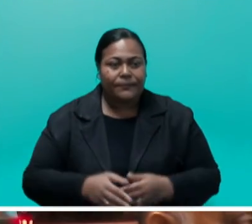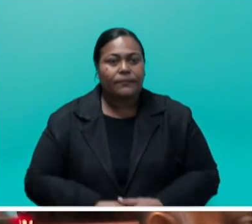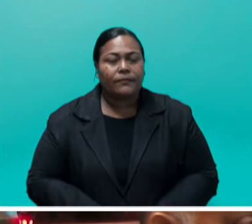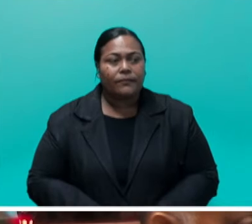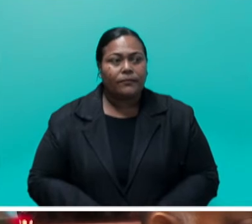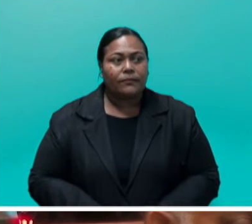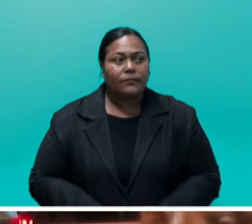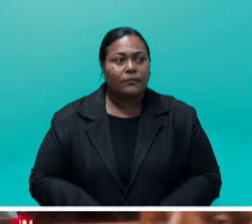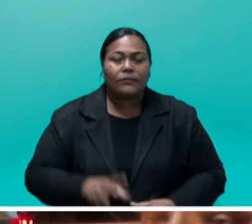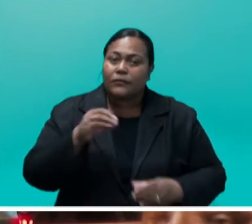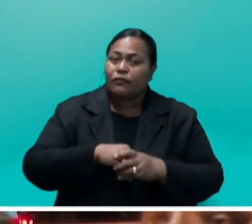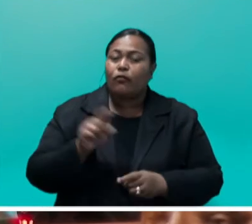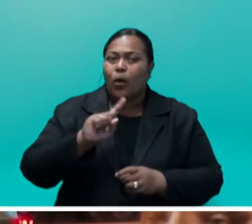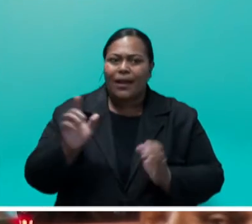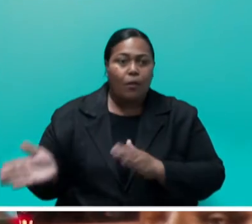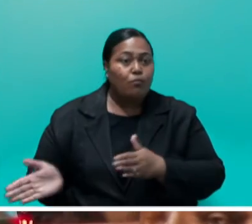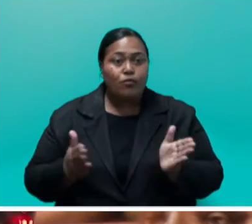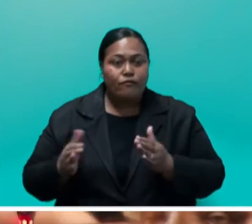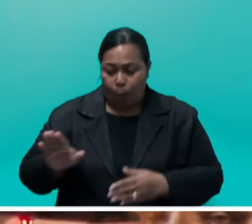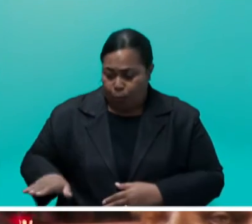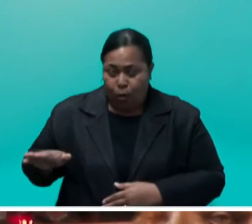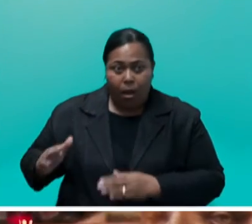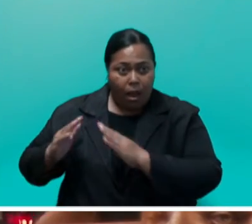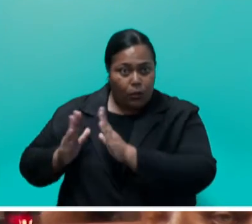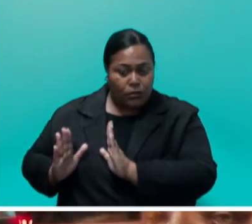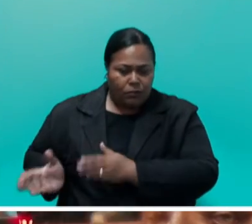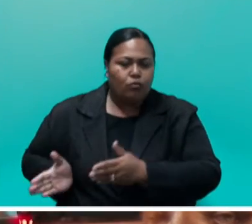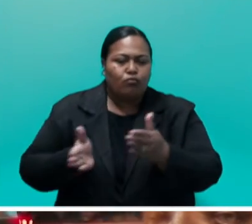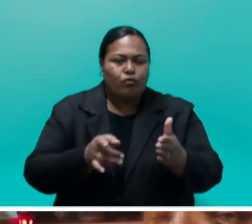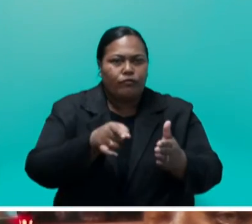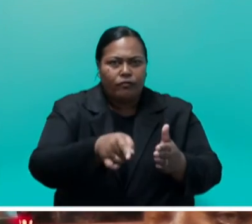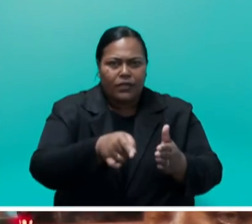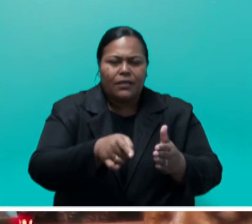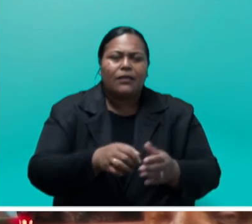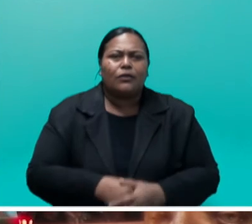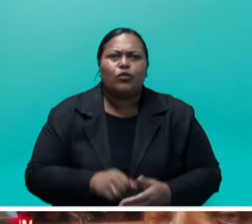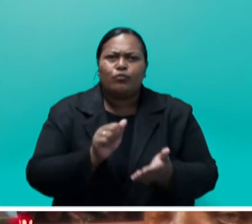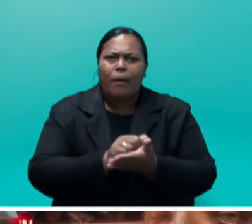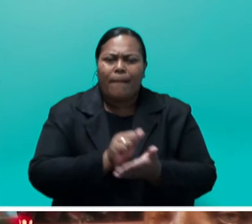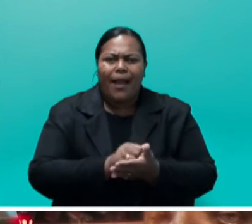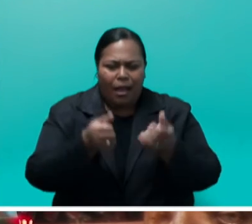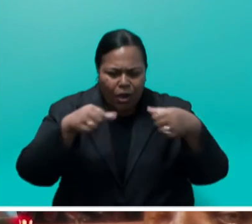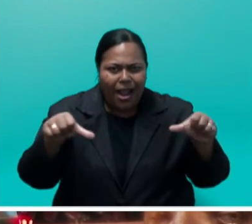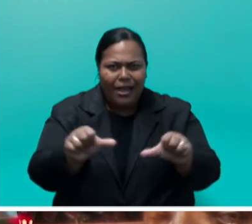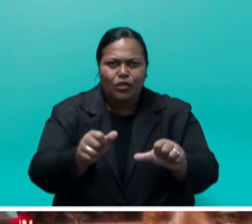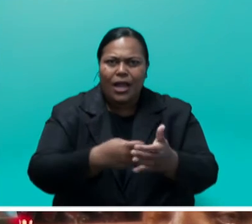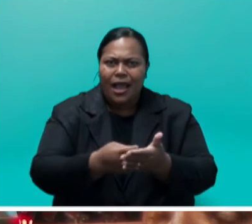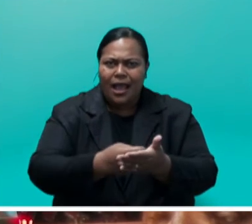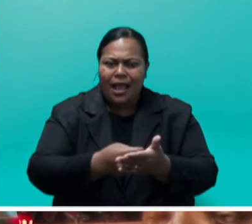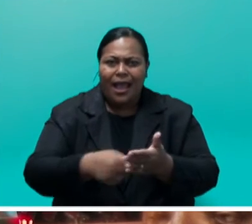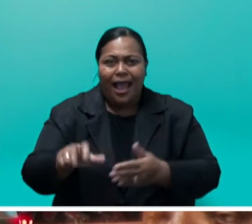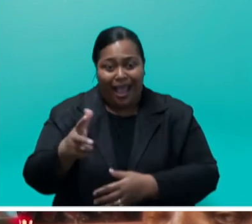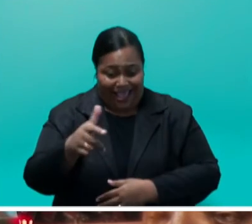These involved the relocation of poor households from informal settlements to settle on agriculture leased land